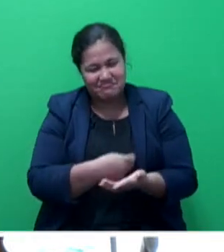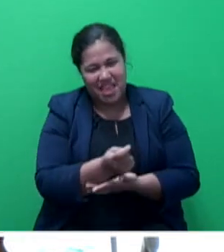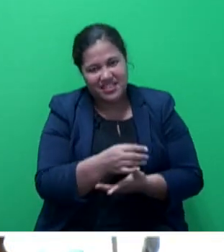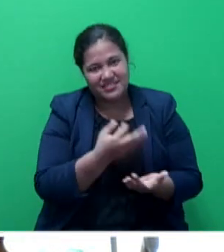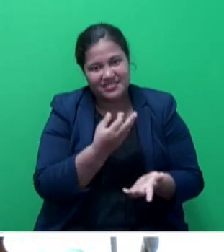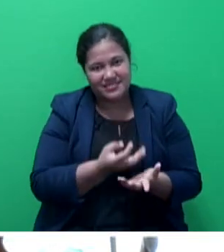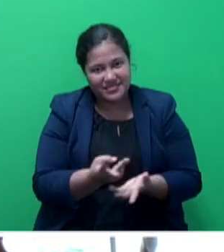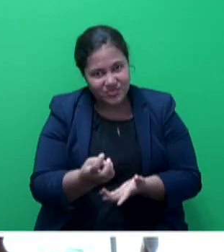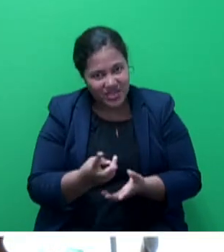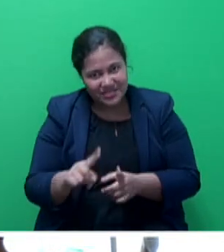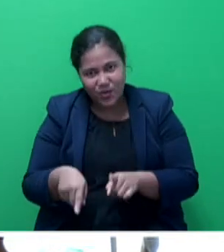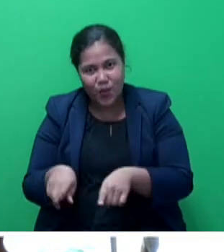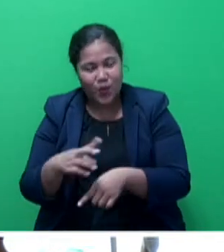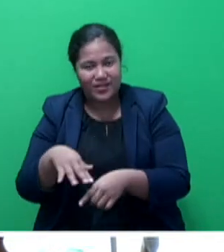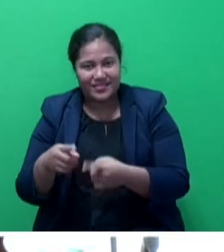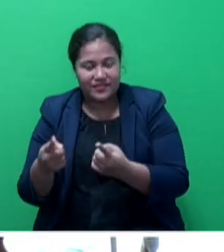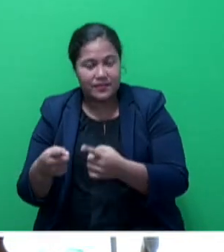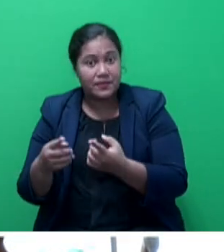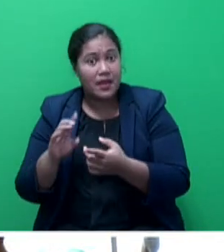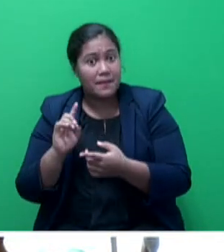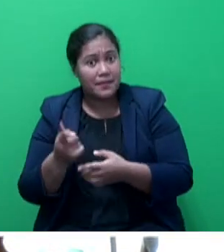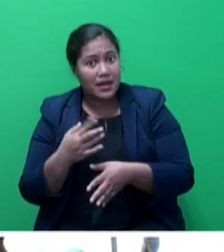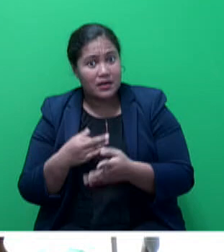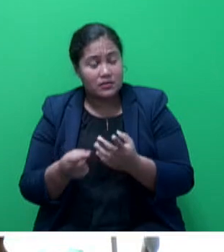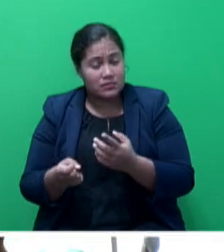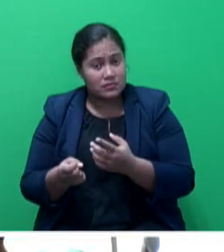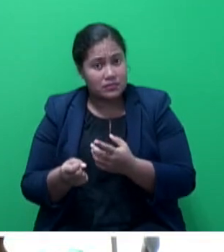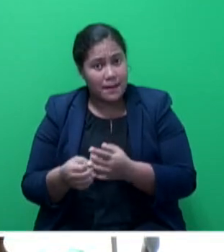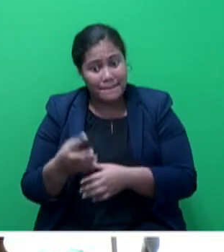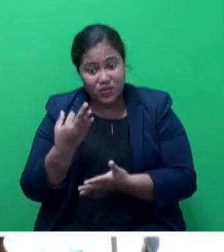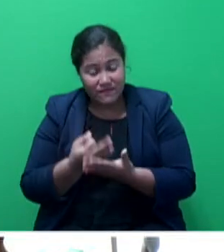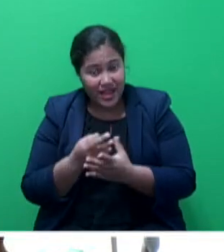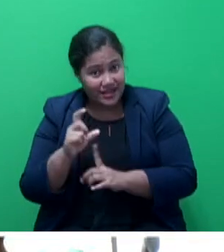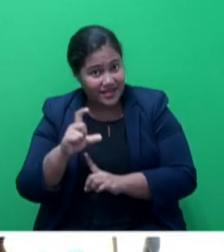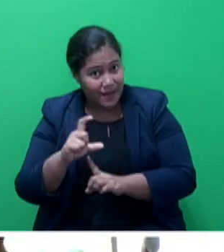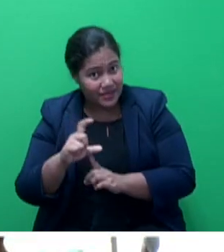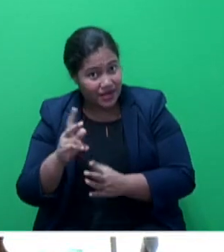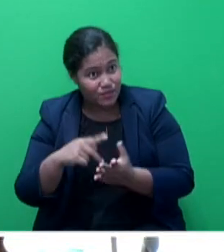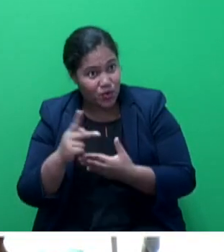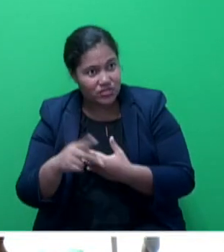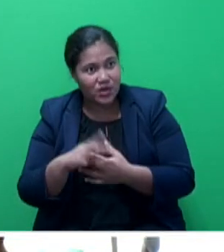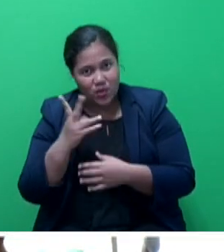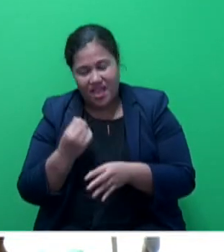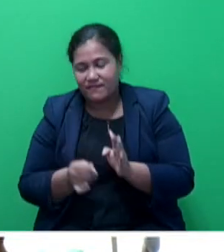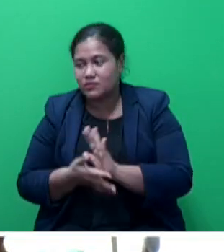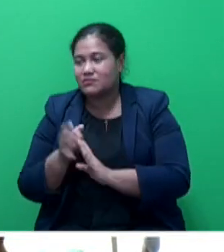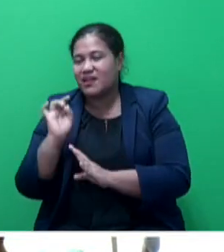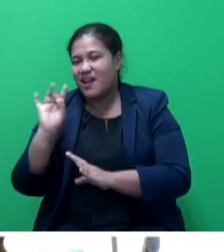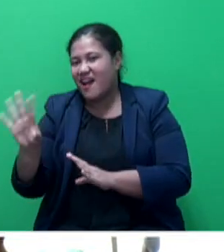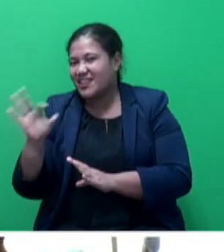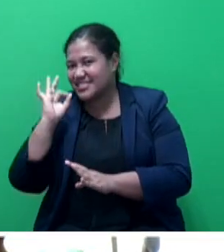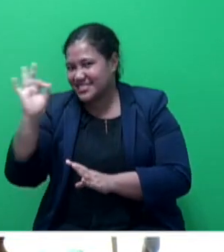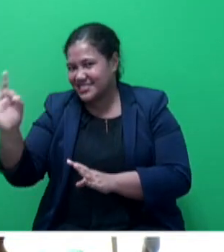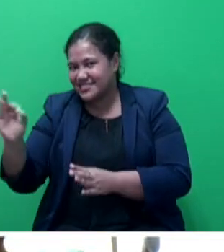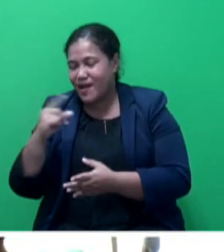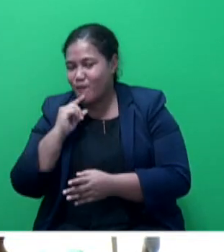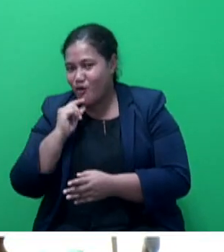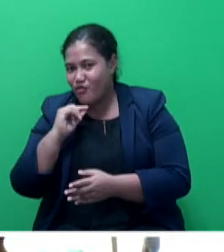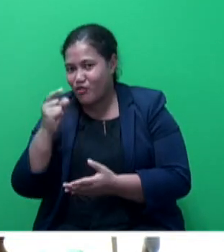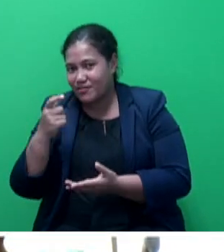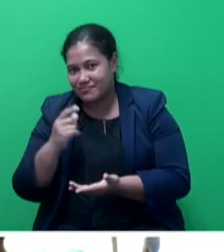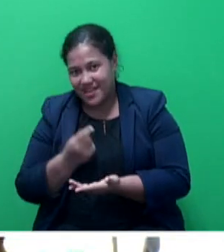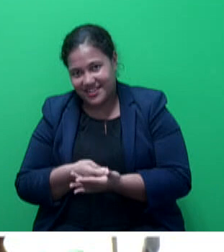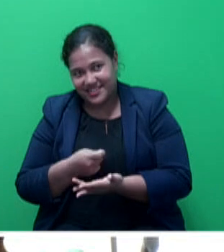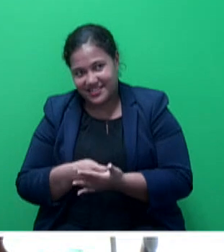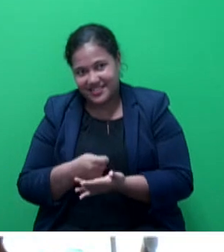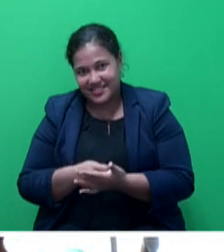stuff. But in order to fund capital projects, we then had to go out and borrow money. Of course, you have a larger surplus